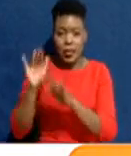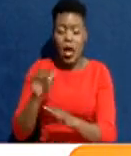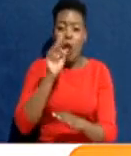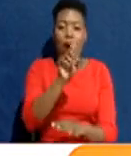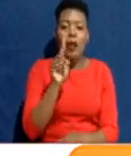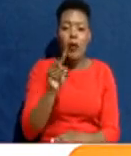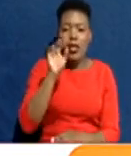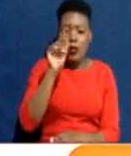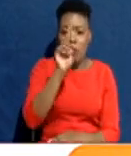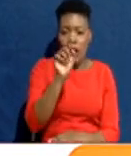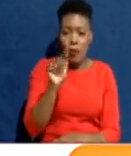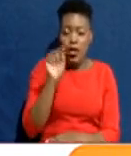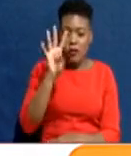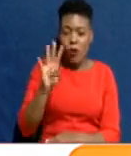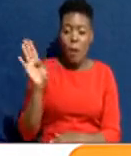1.4 billion